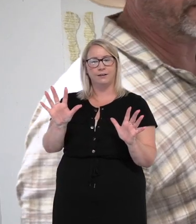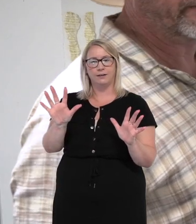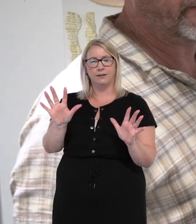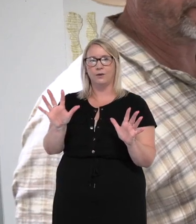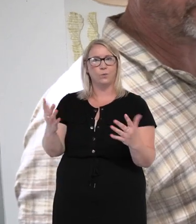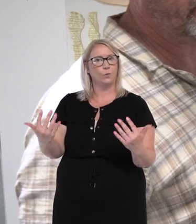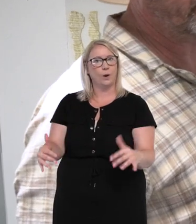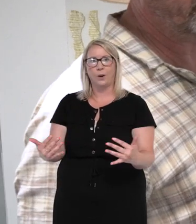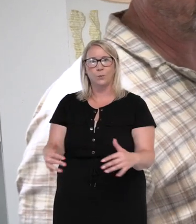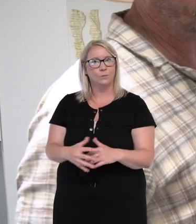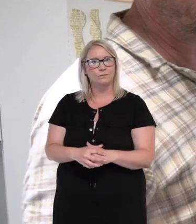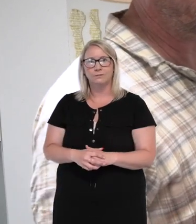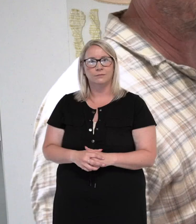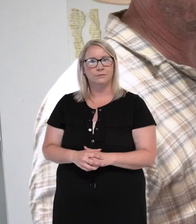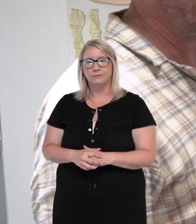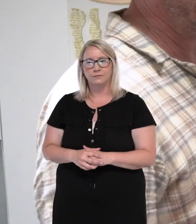extraordinary. You know,